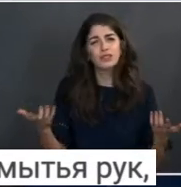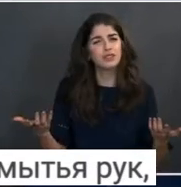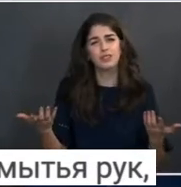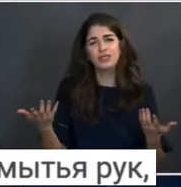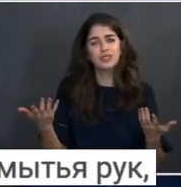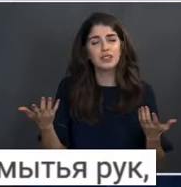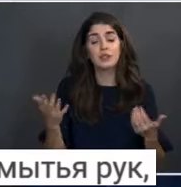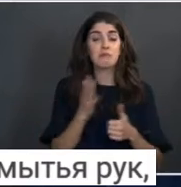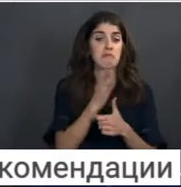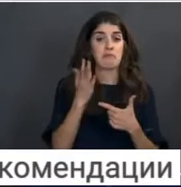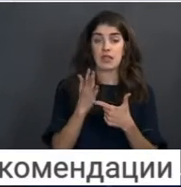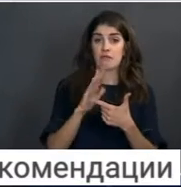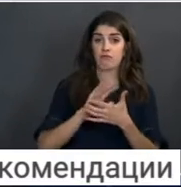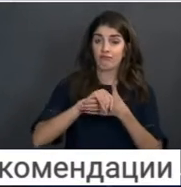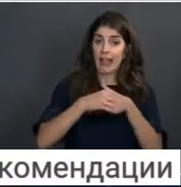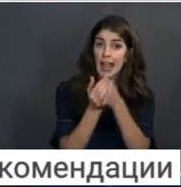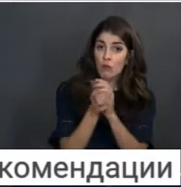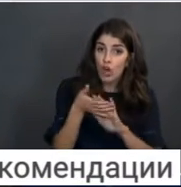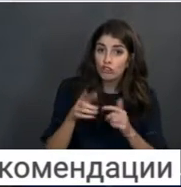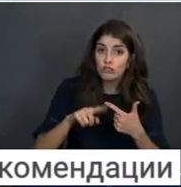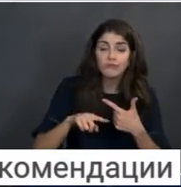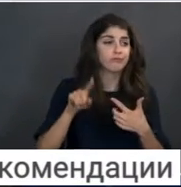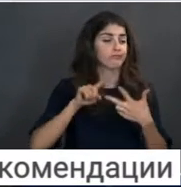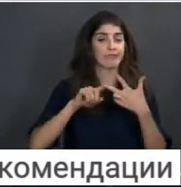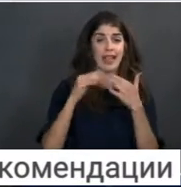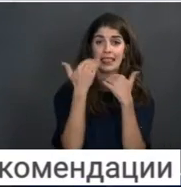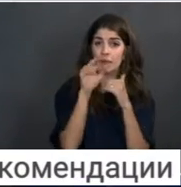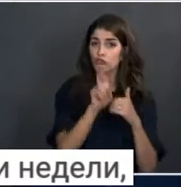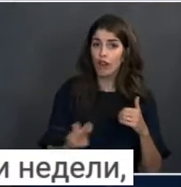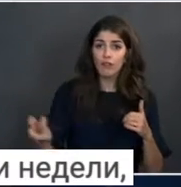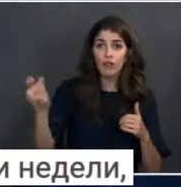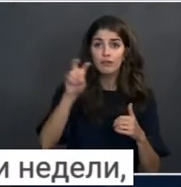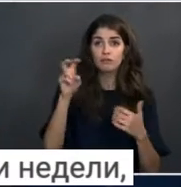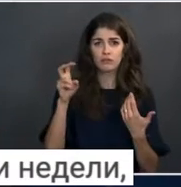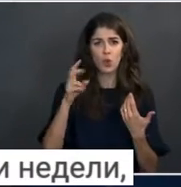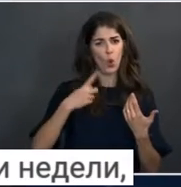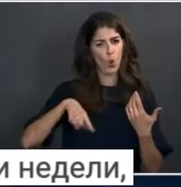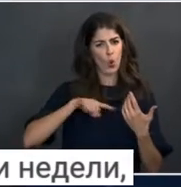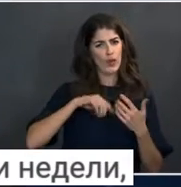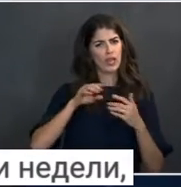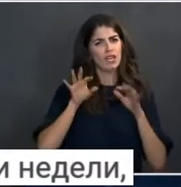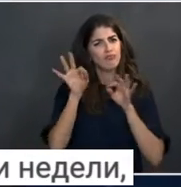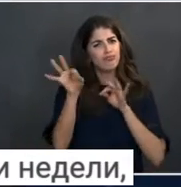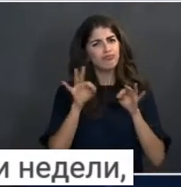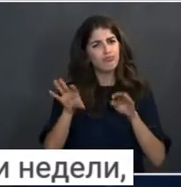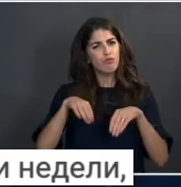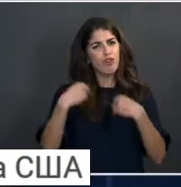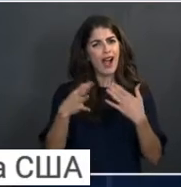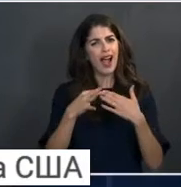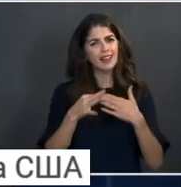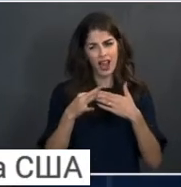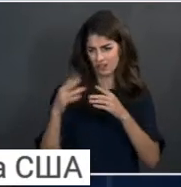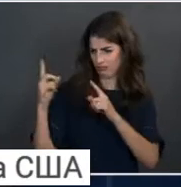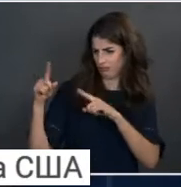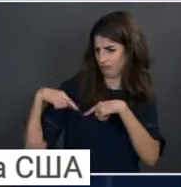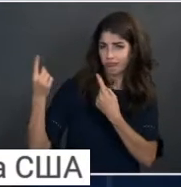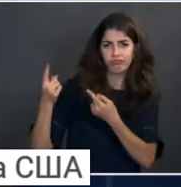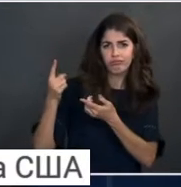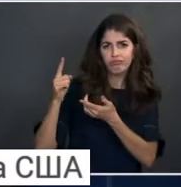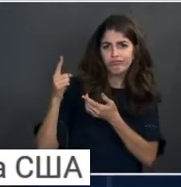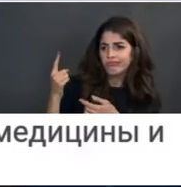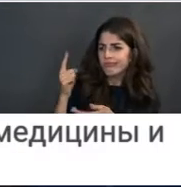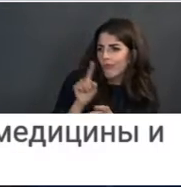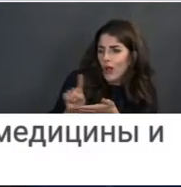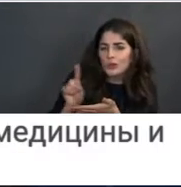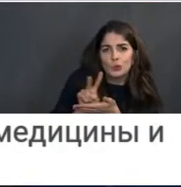importance of hand washing, of restricting travel. These are all guidelines that have come in recent days and weeks, I should say, from the President of the